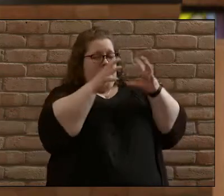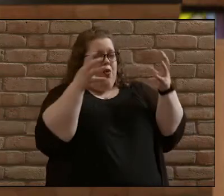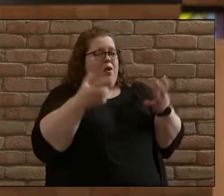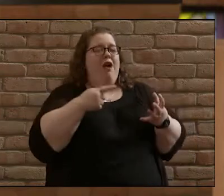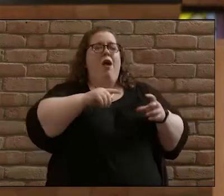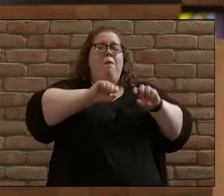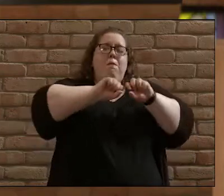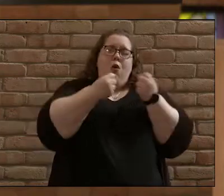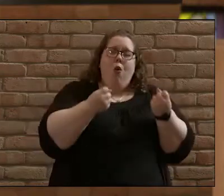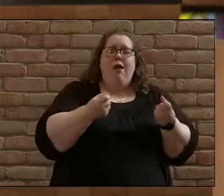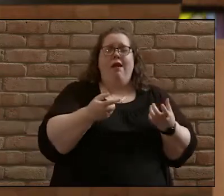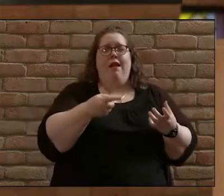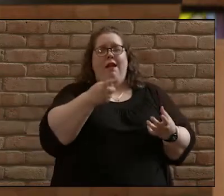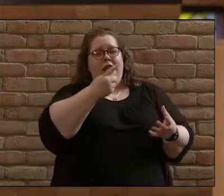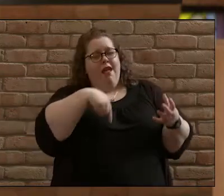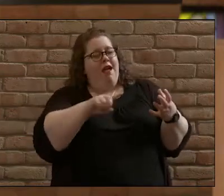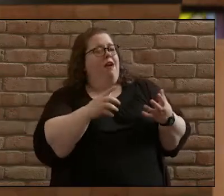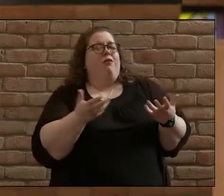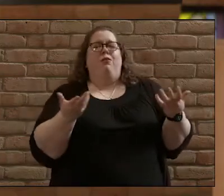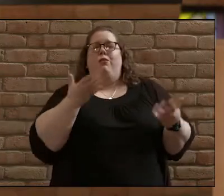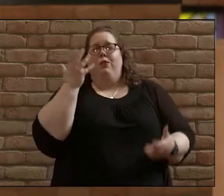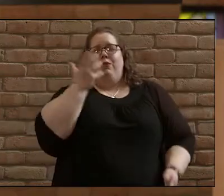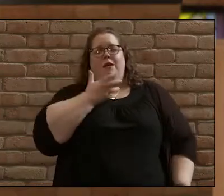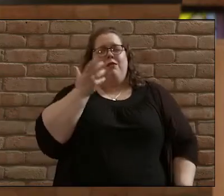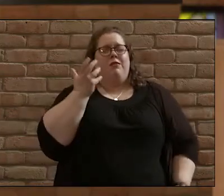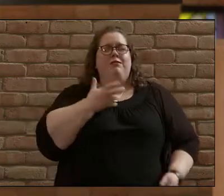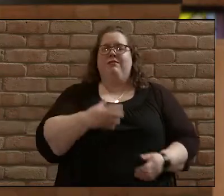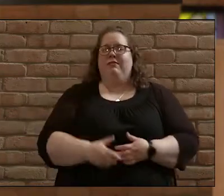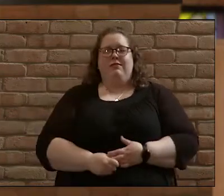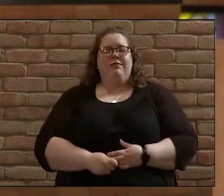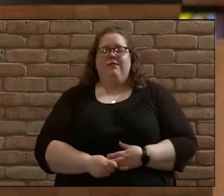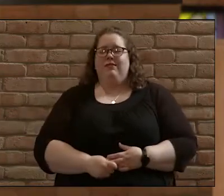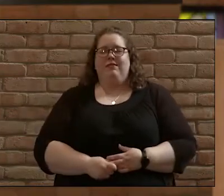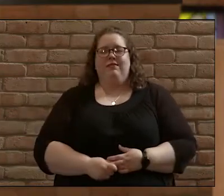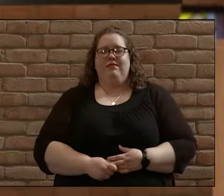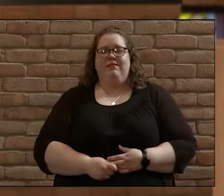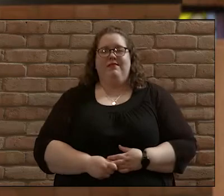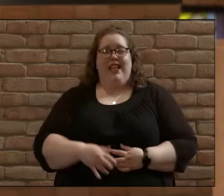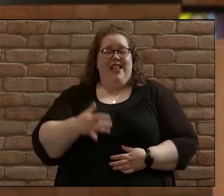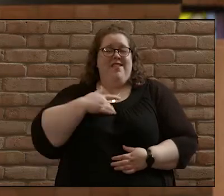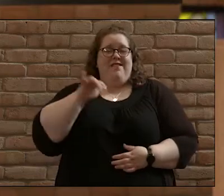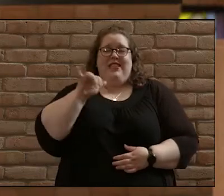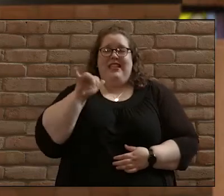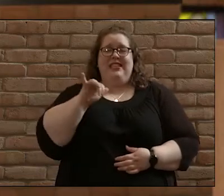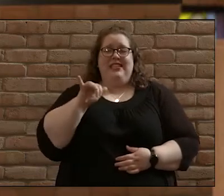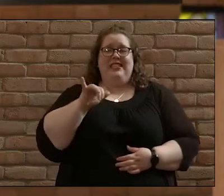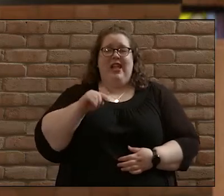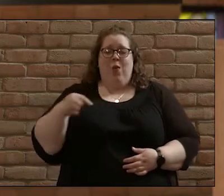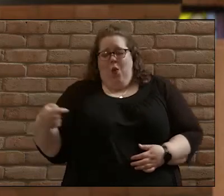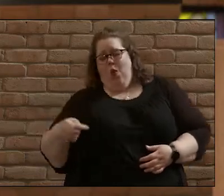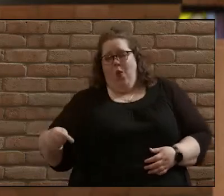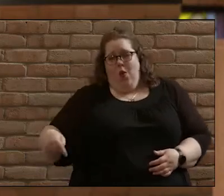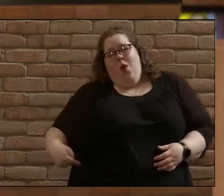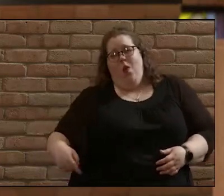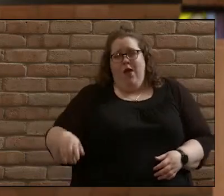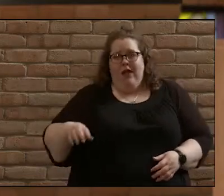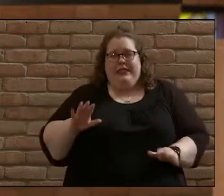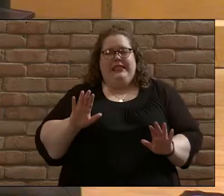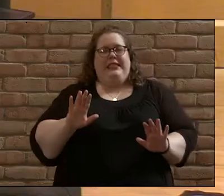and everything else that this world has to offer that acts like a cattle prod to point us back to